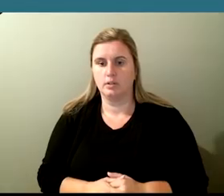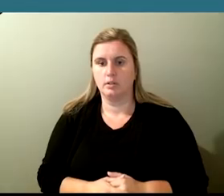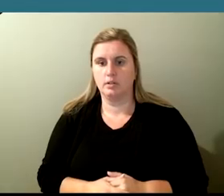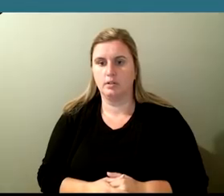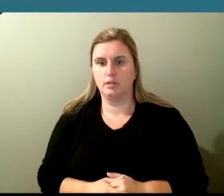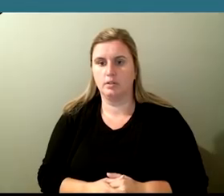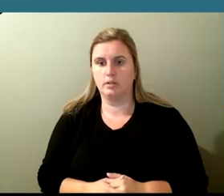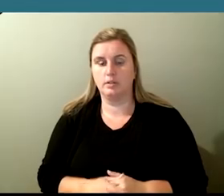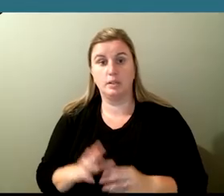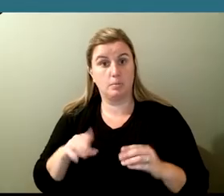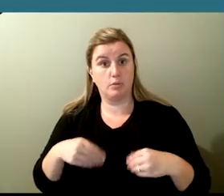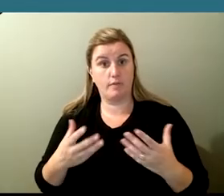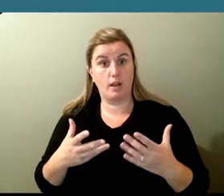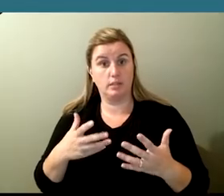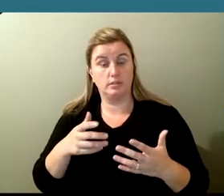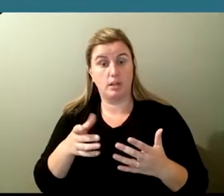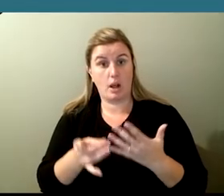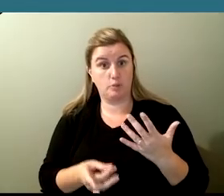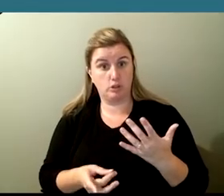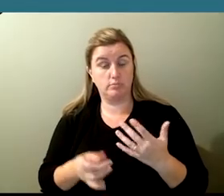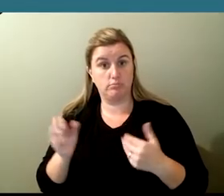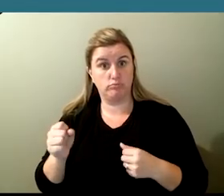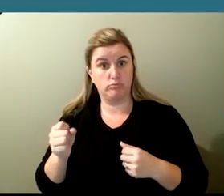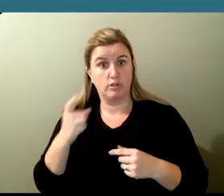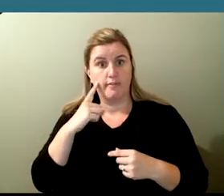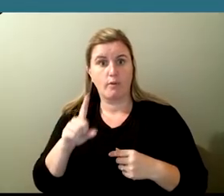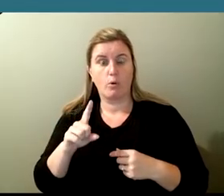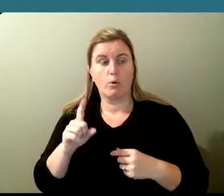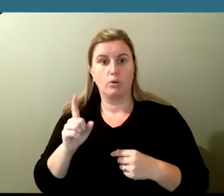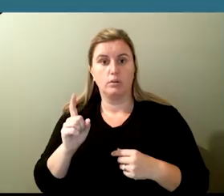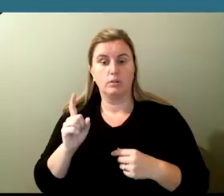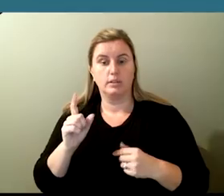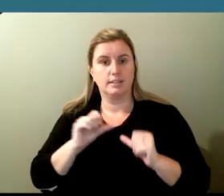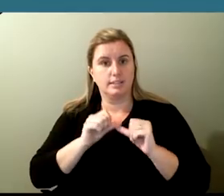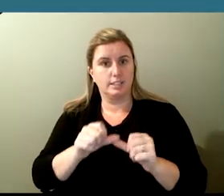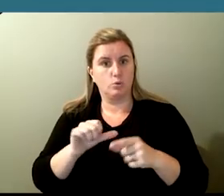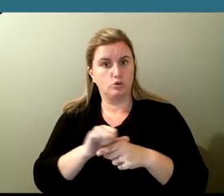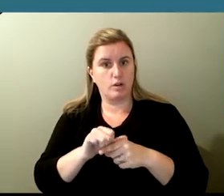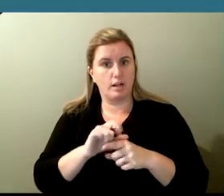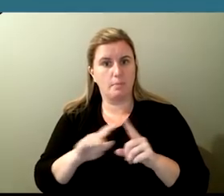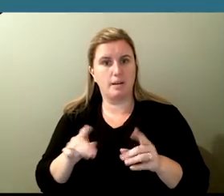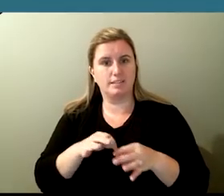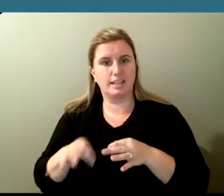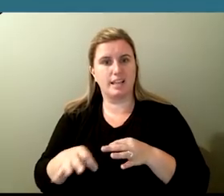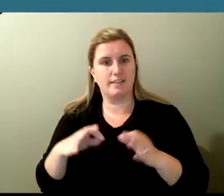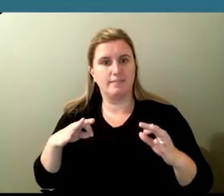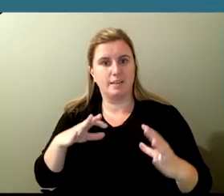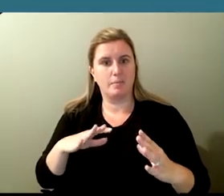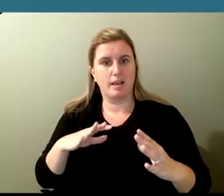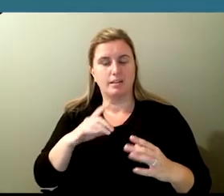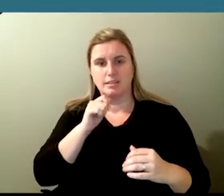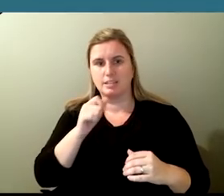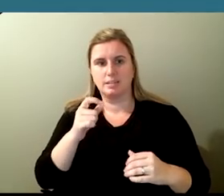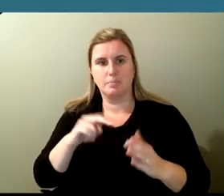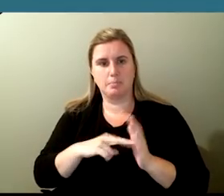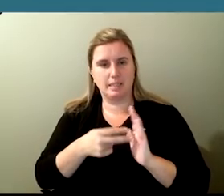I think it provides with an option, you know, for continued training, but that delayed feedback really doesn't